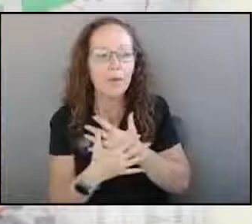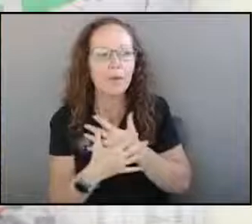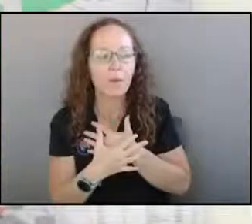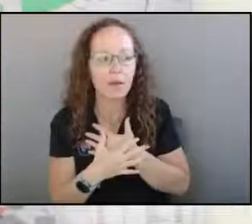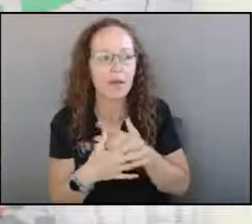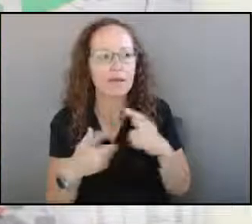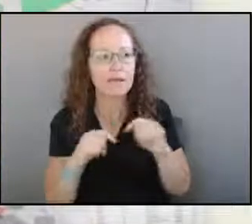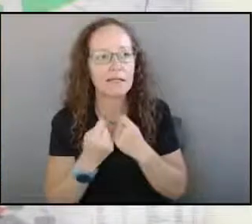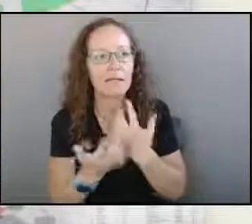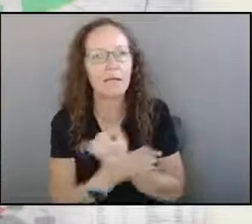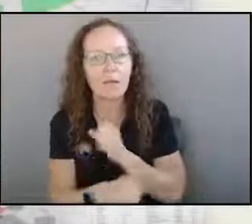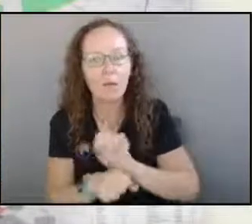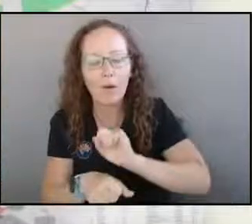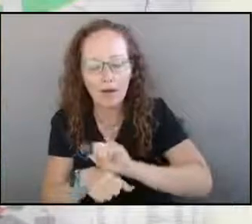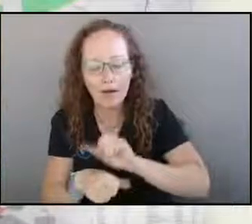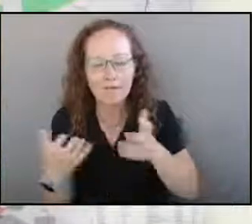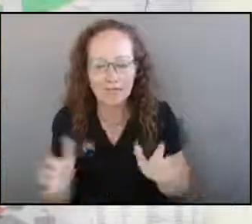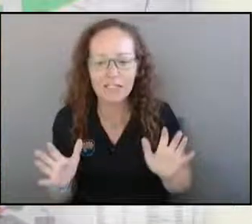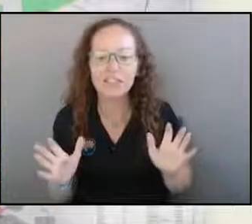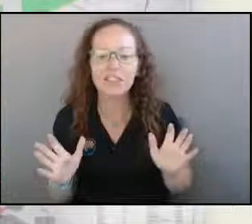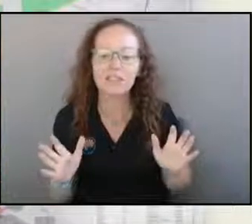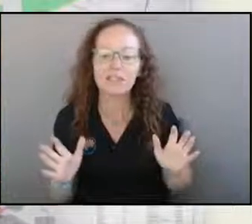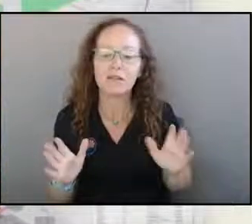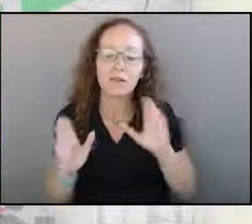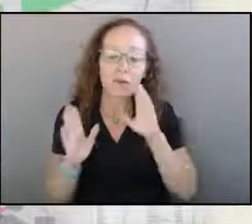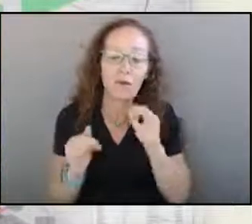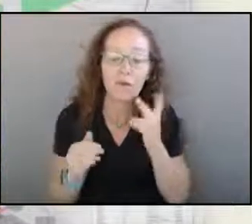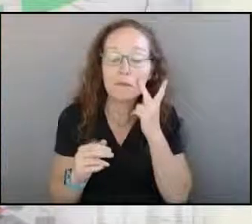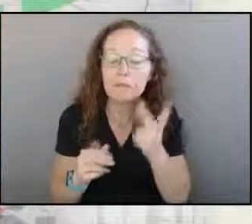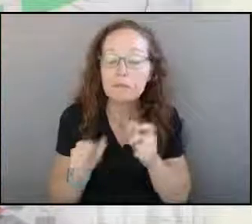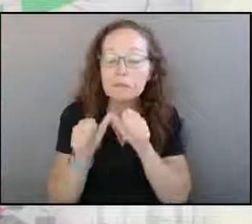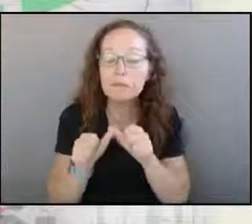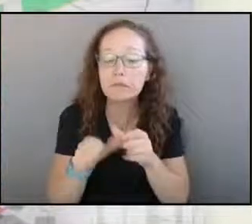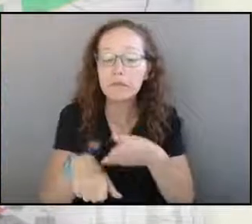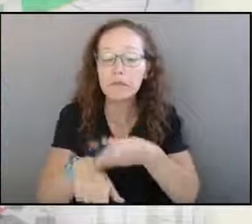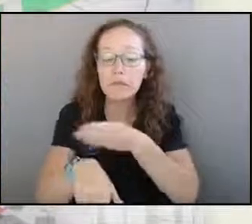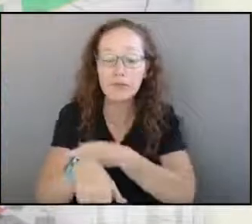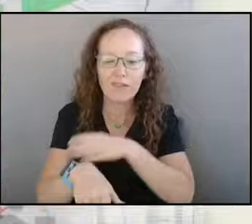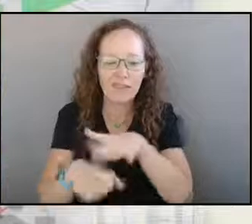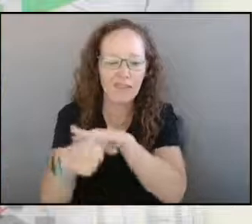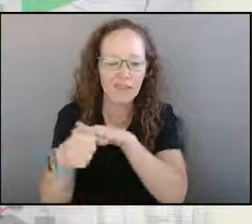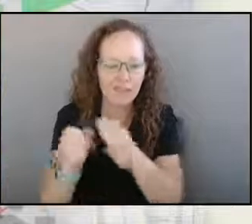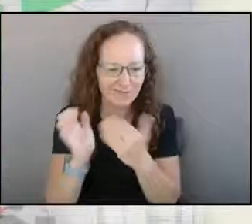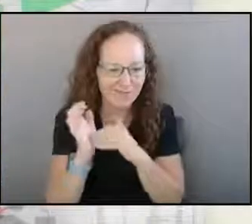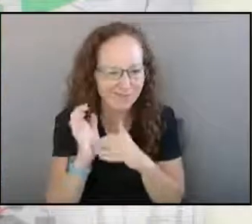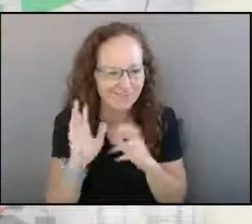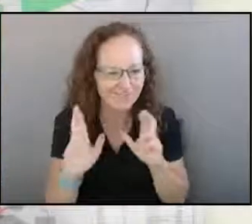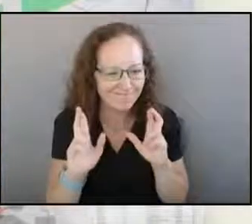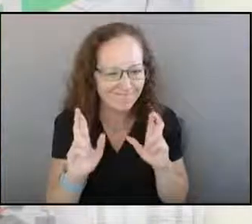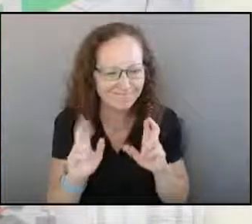we can continue to see improvements back on that side again.